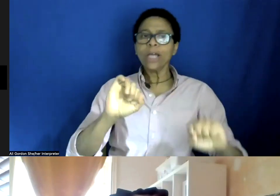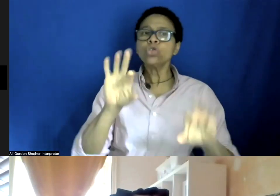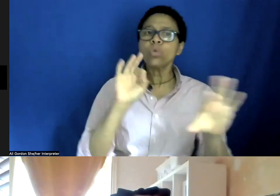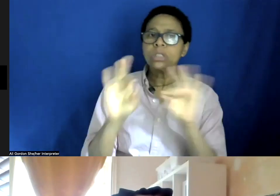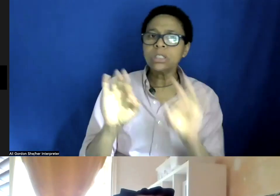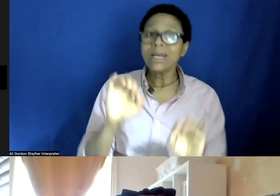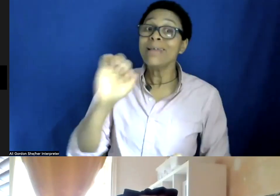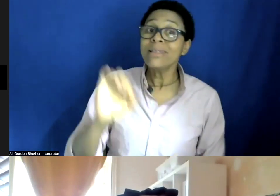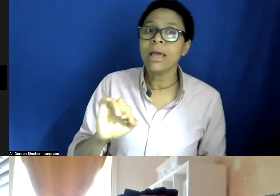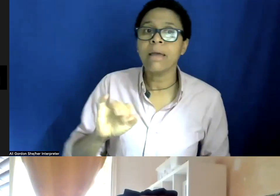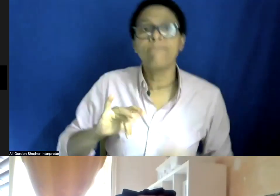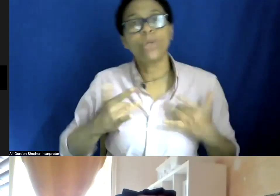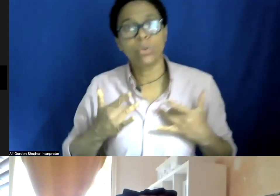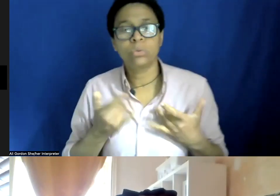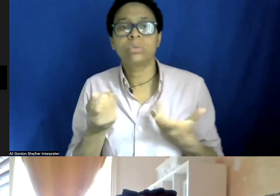respected.